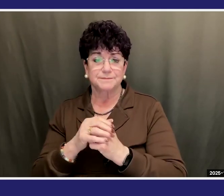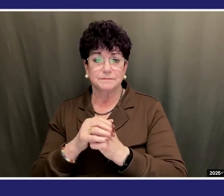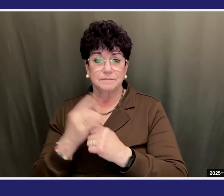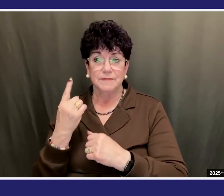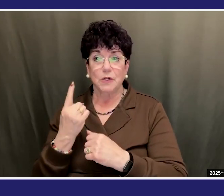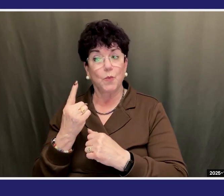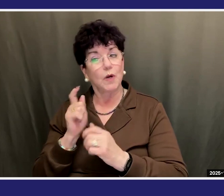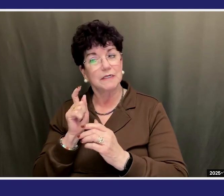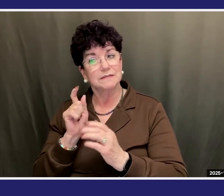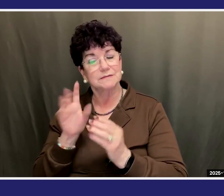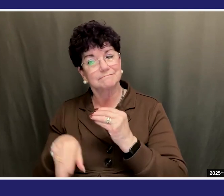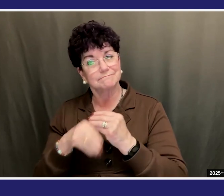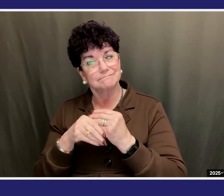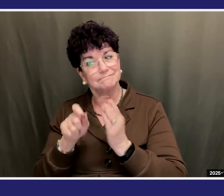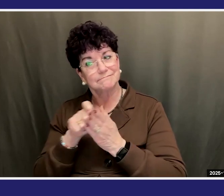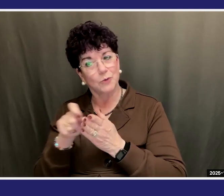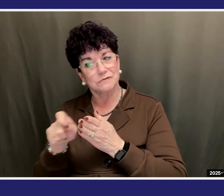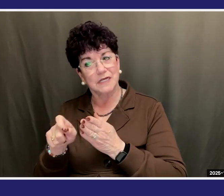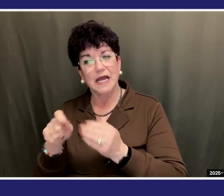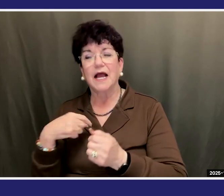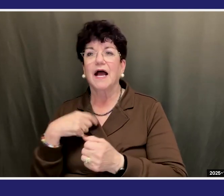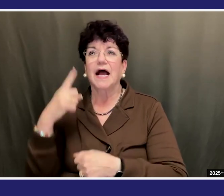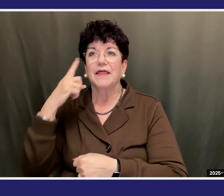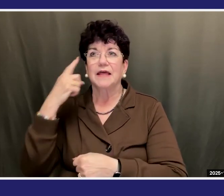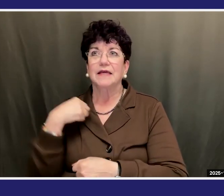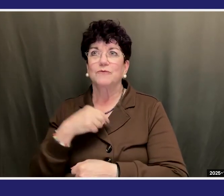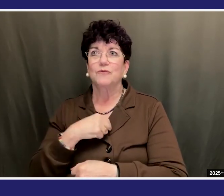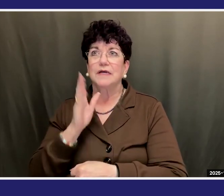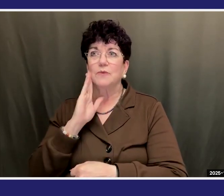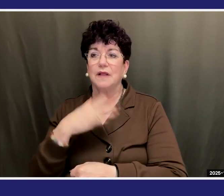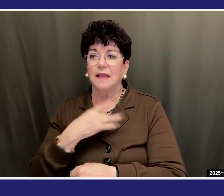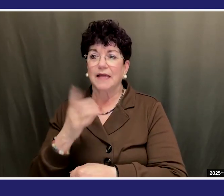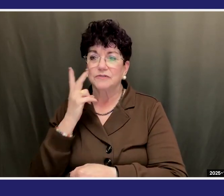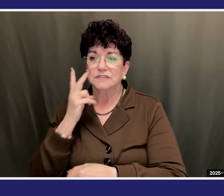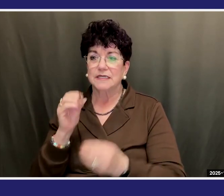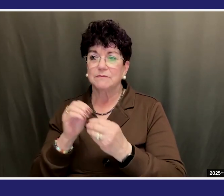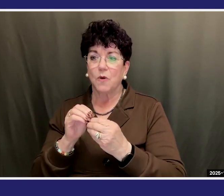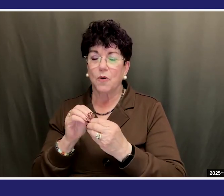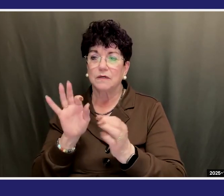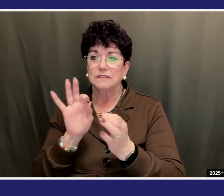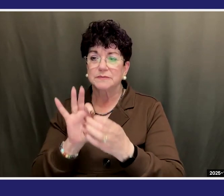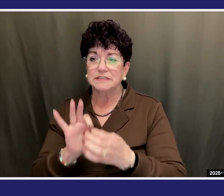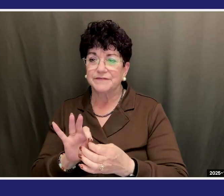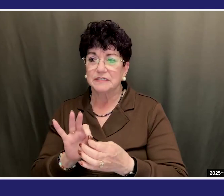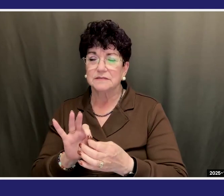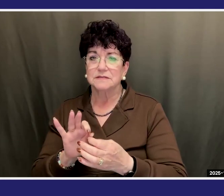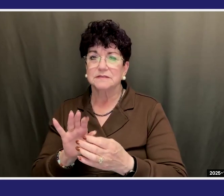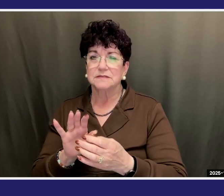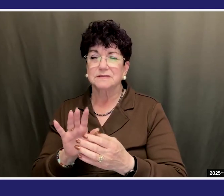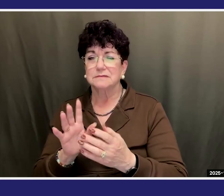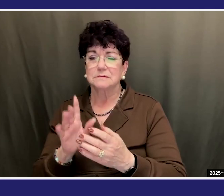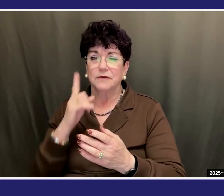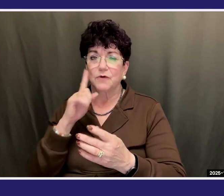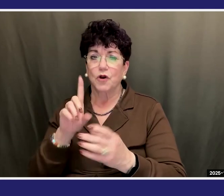One note is that I think we would very much like to see more detail on